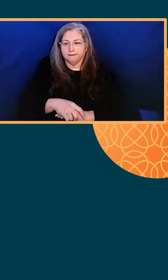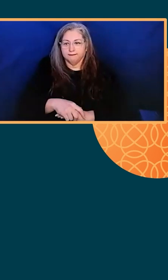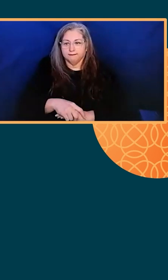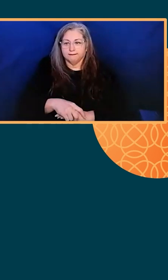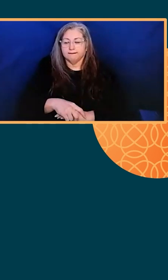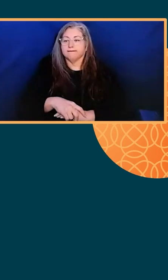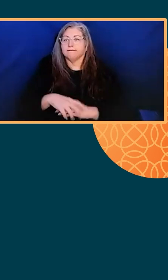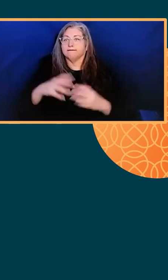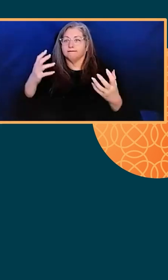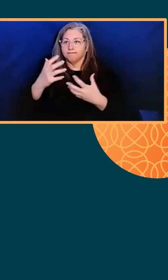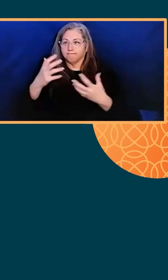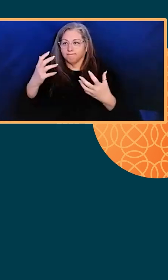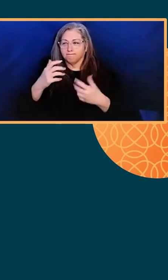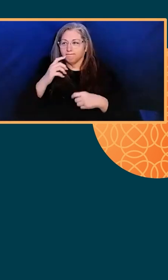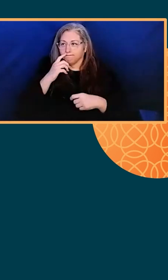Wow, wow.